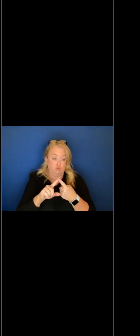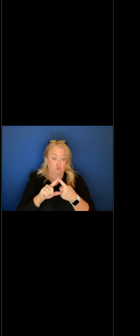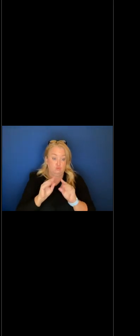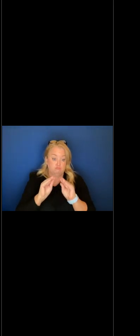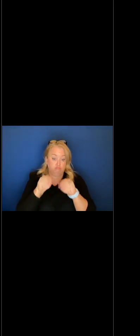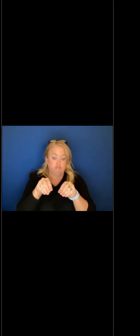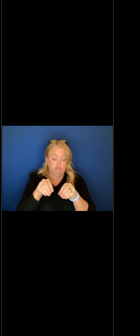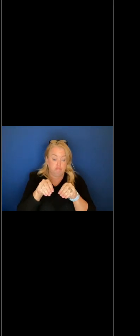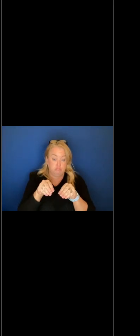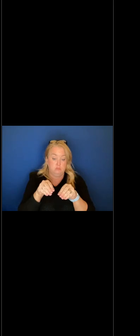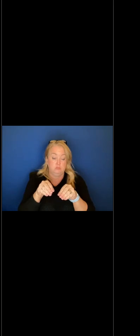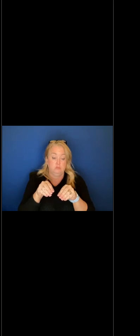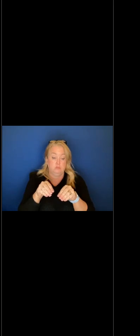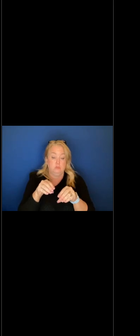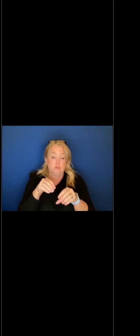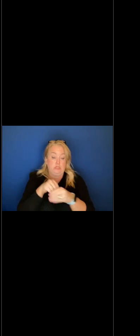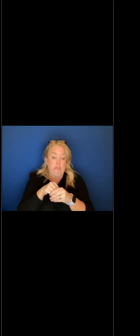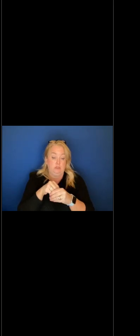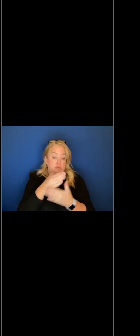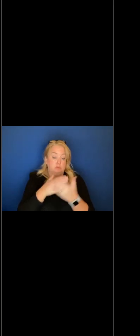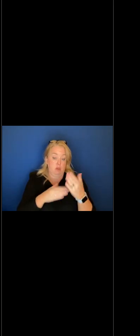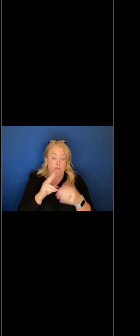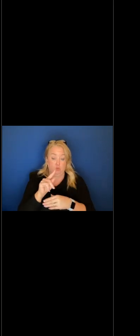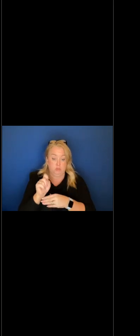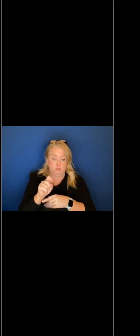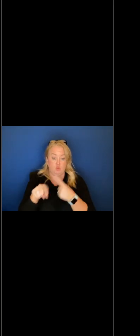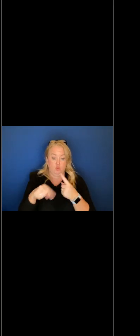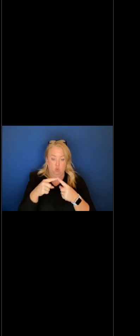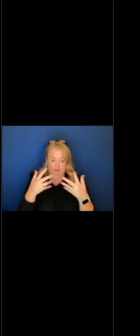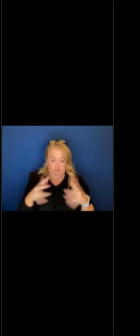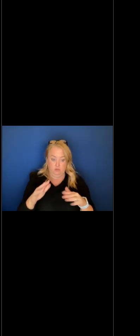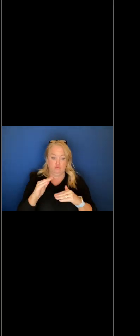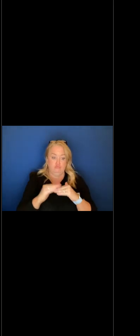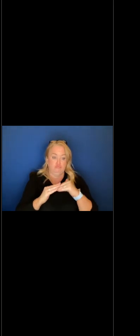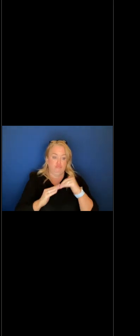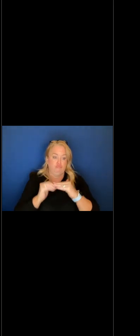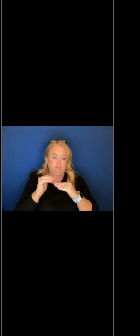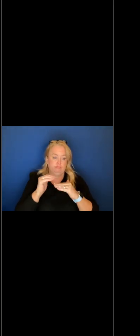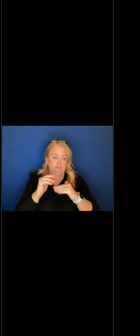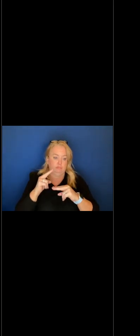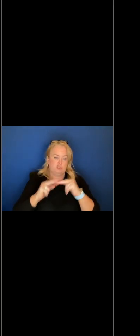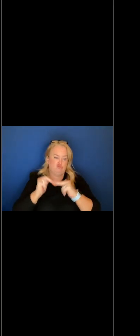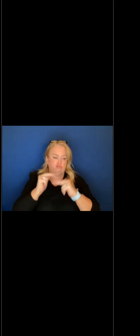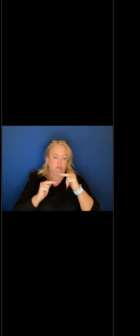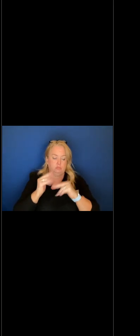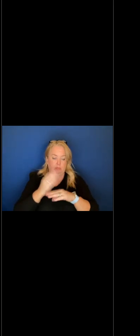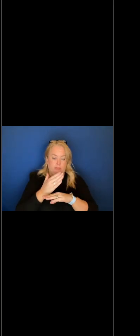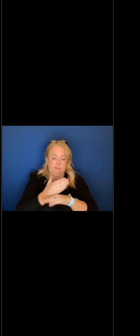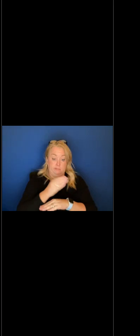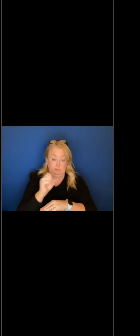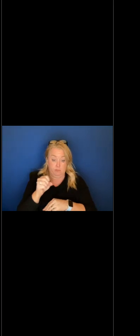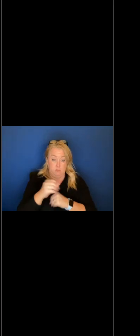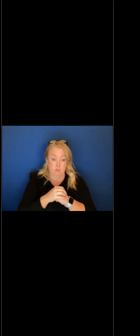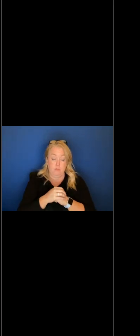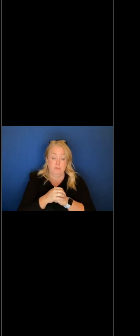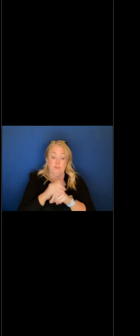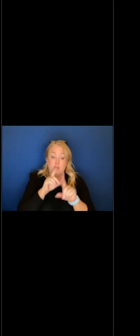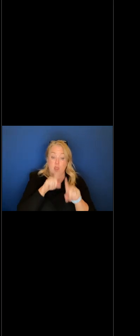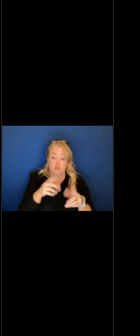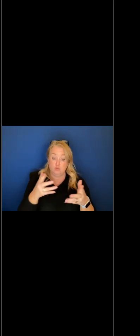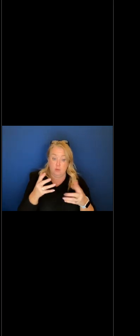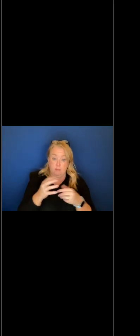to install grab bars in some units at the time of construction? The